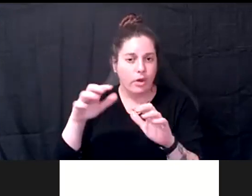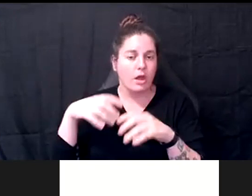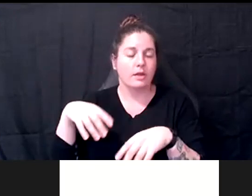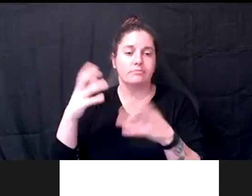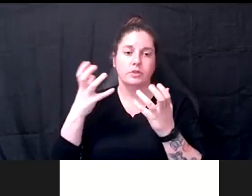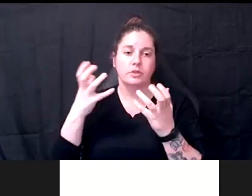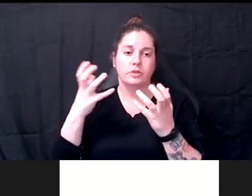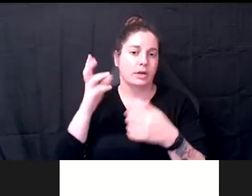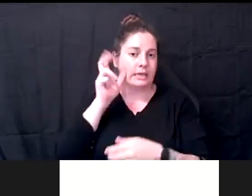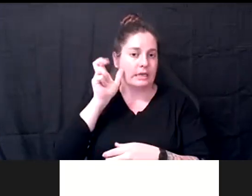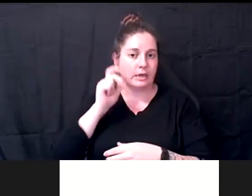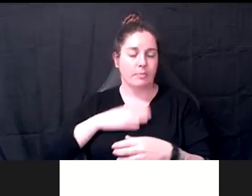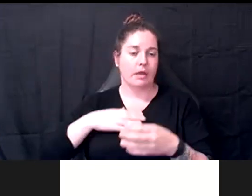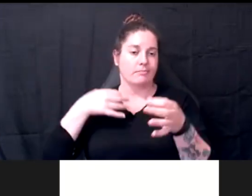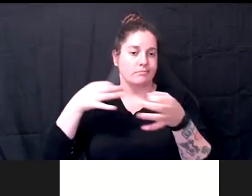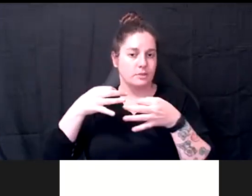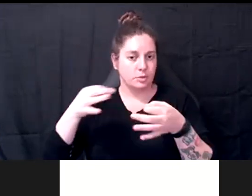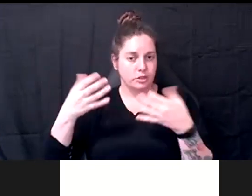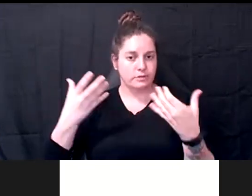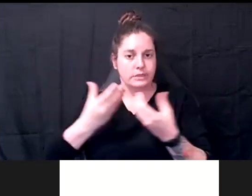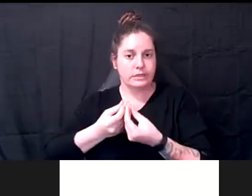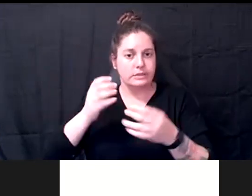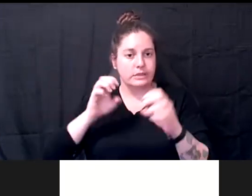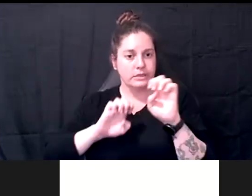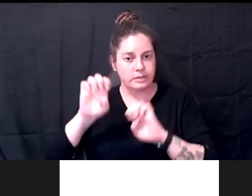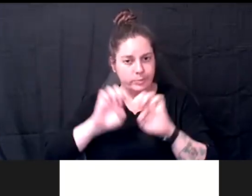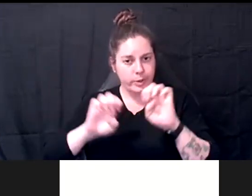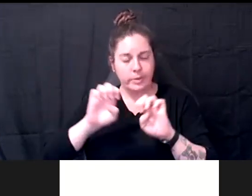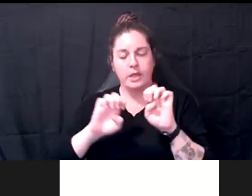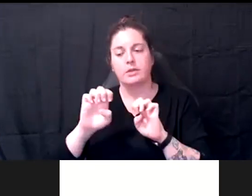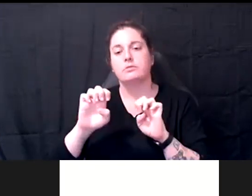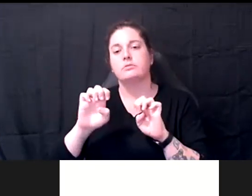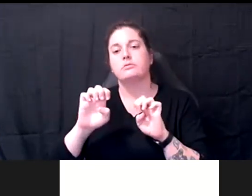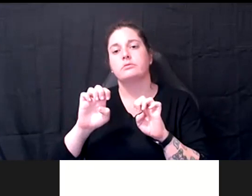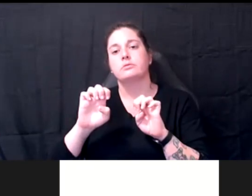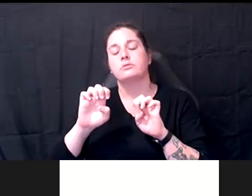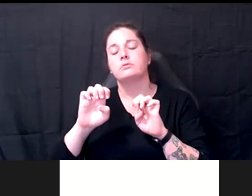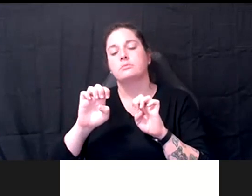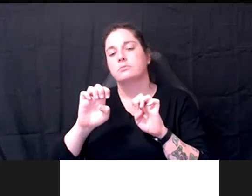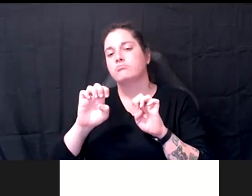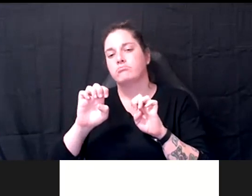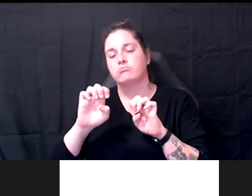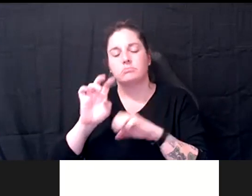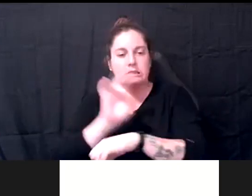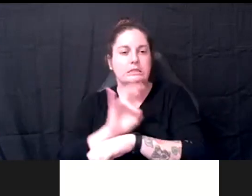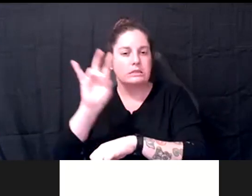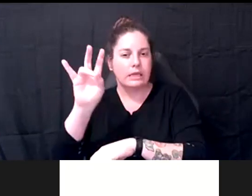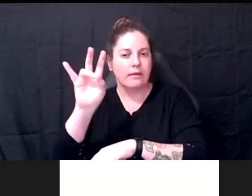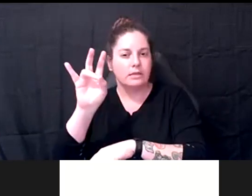of the density experiment, we'll get together here at what is it, 7:00?